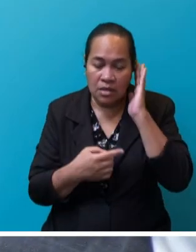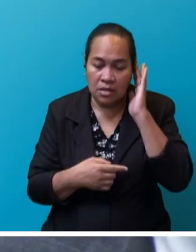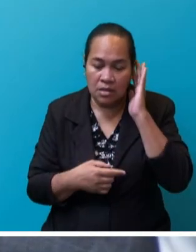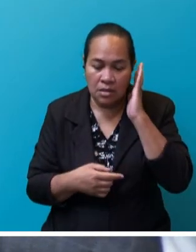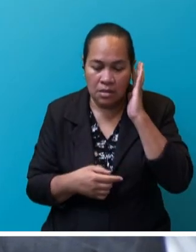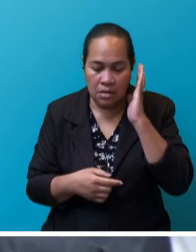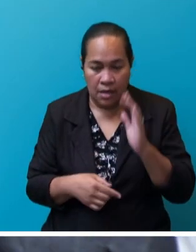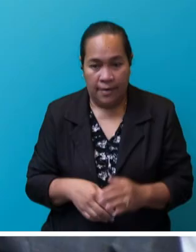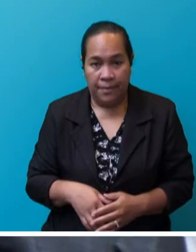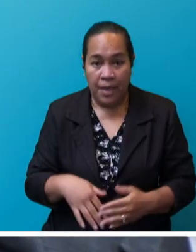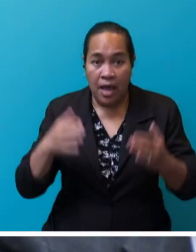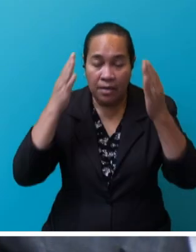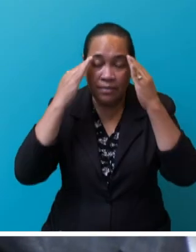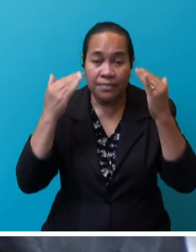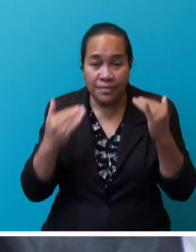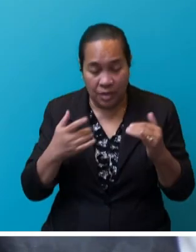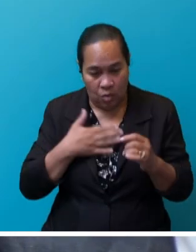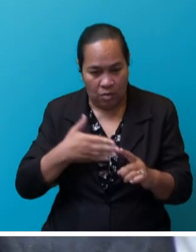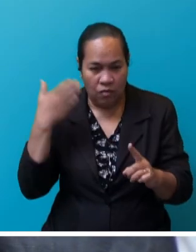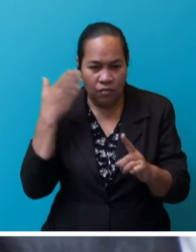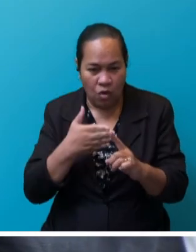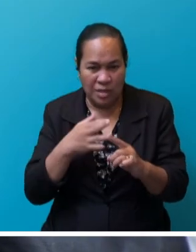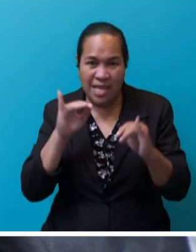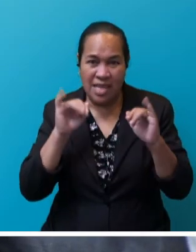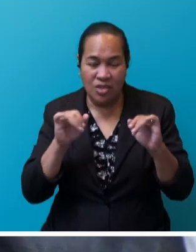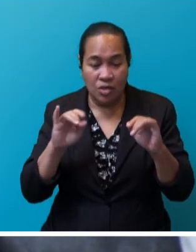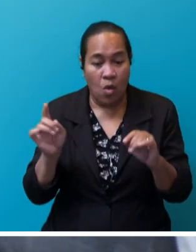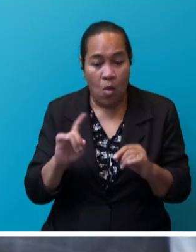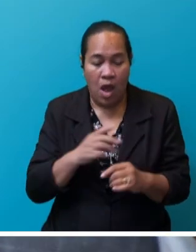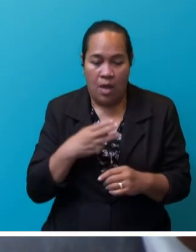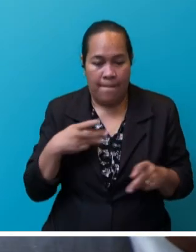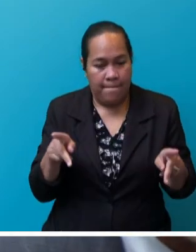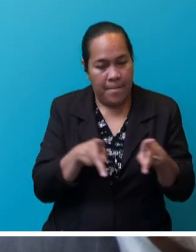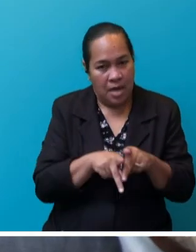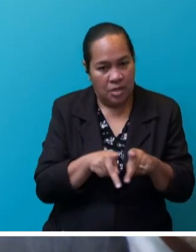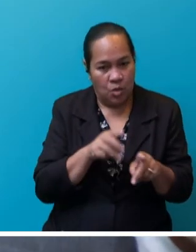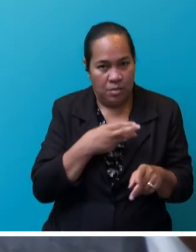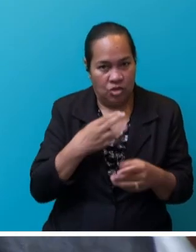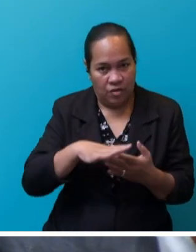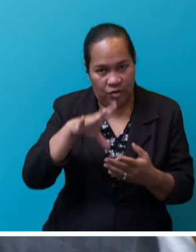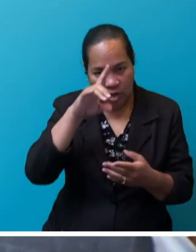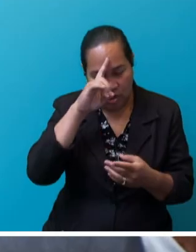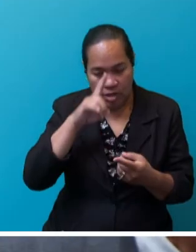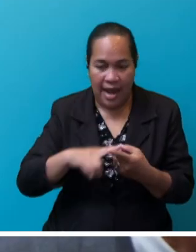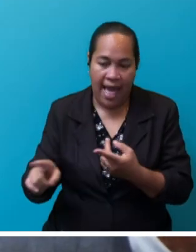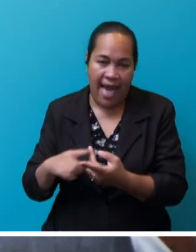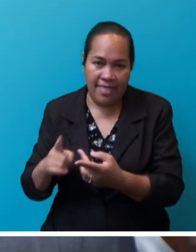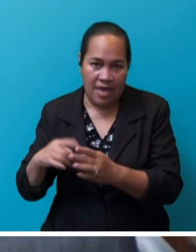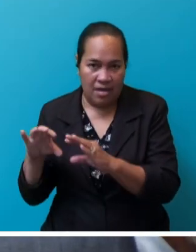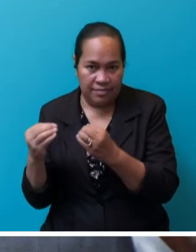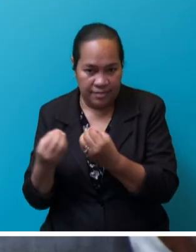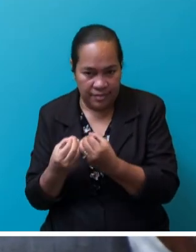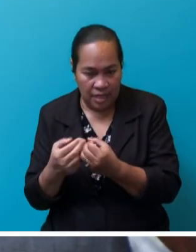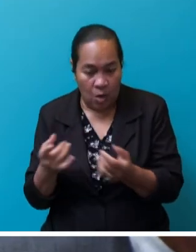Madam Deputy Speaker, to draw attention to these issues, our ministry, in partnership with Ministry of Education and other agencies,